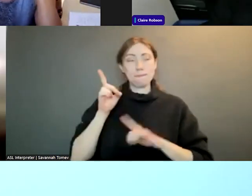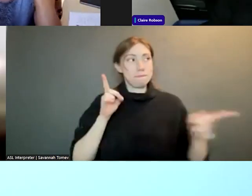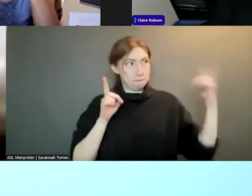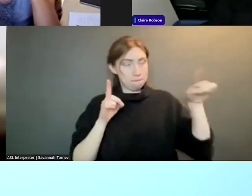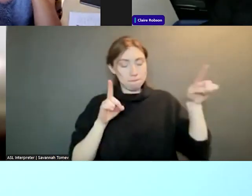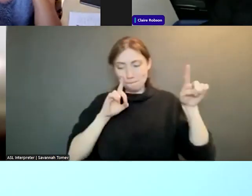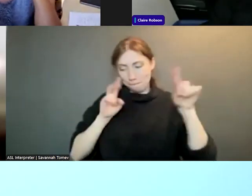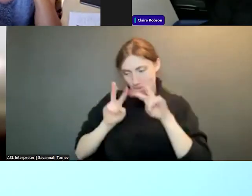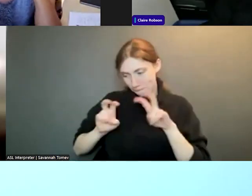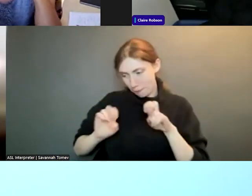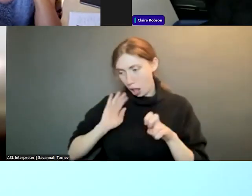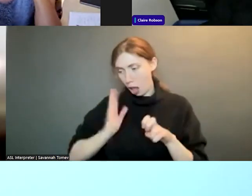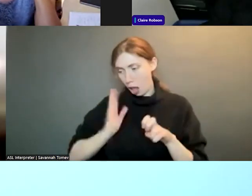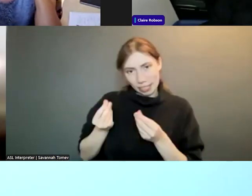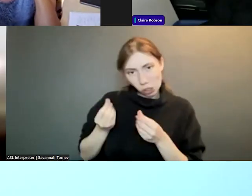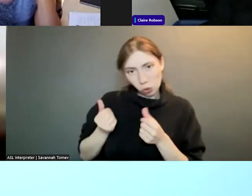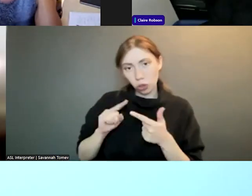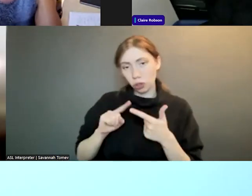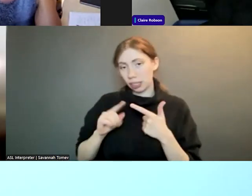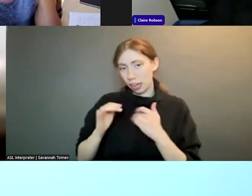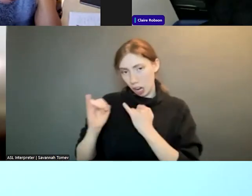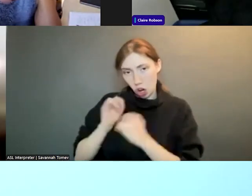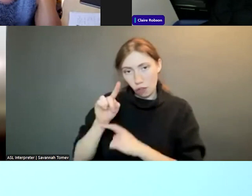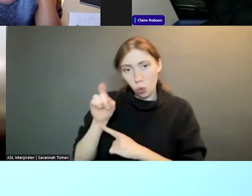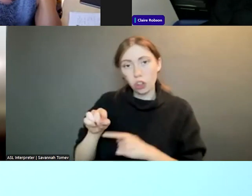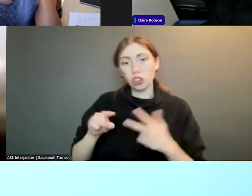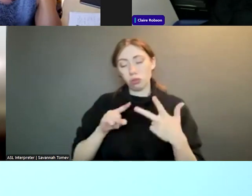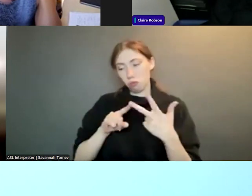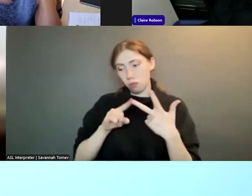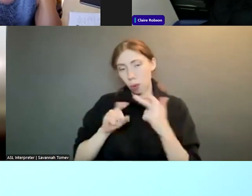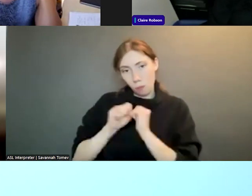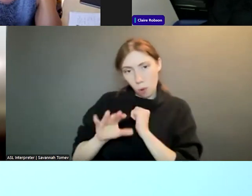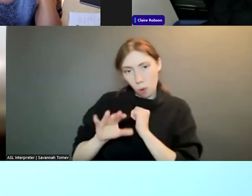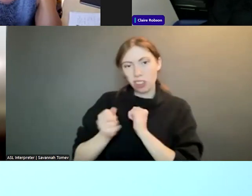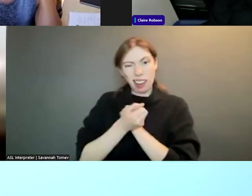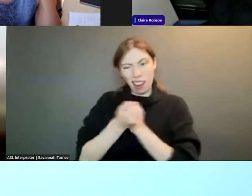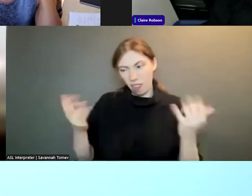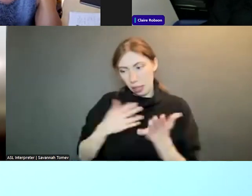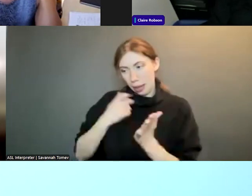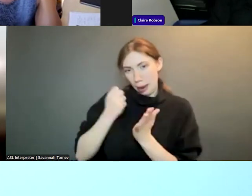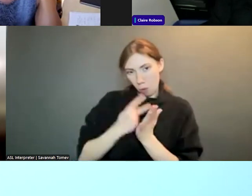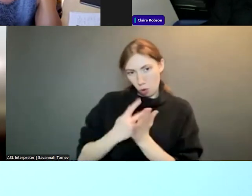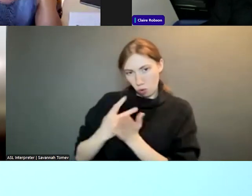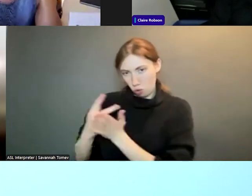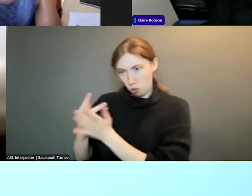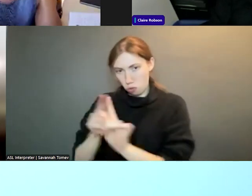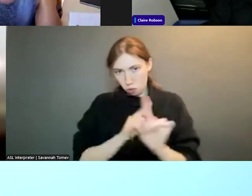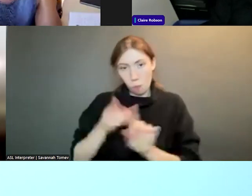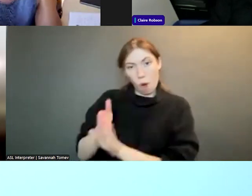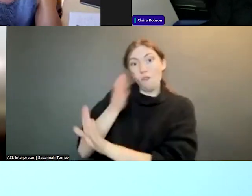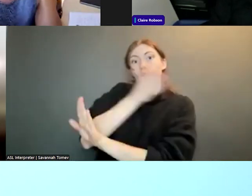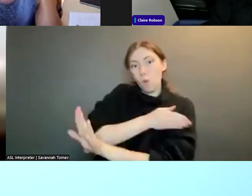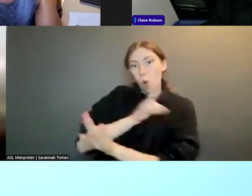questions, all our promotions before they went out. And we were very careful to include 2